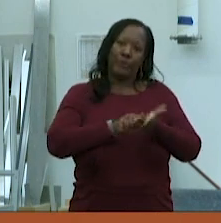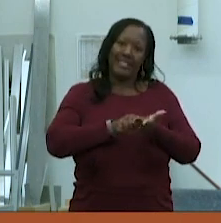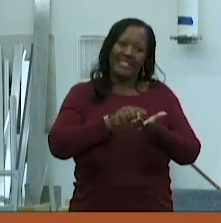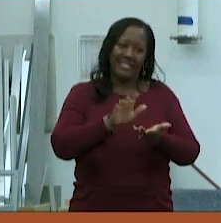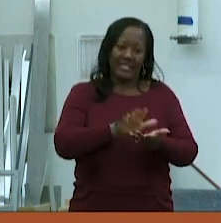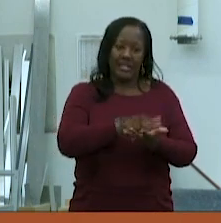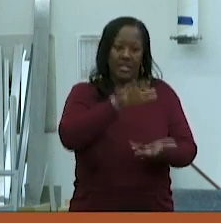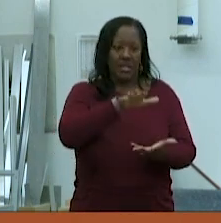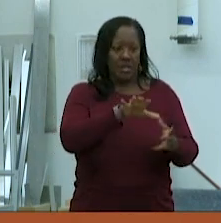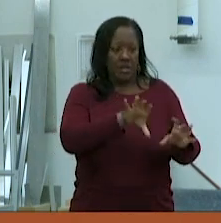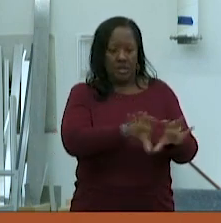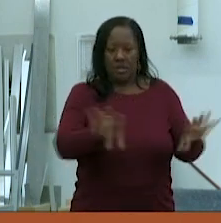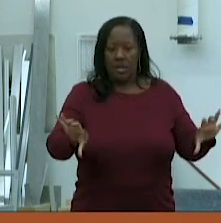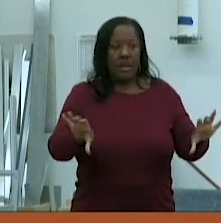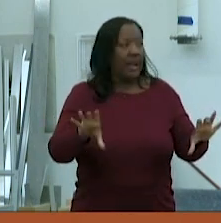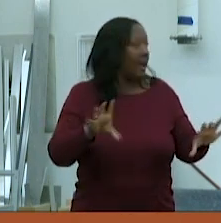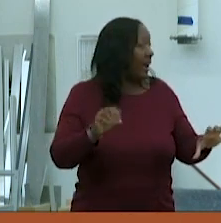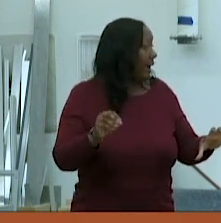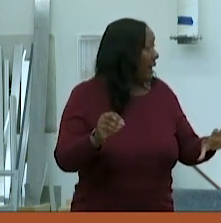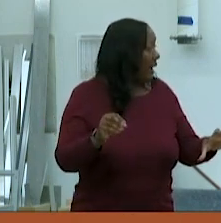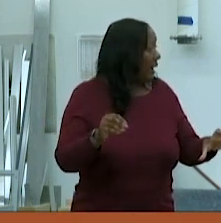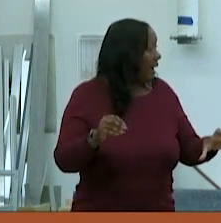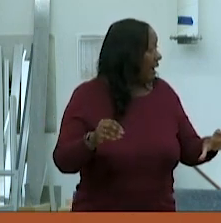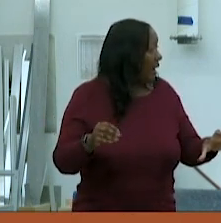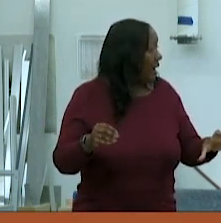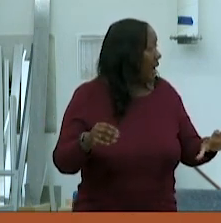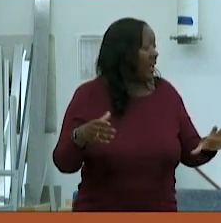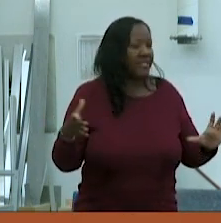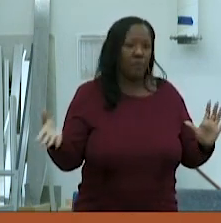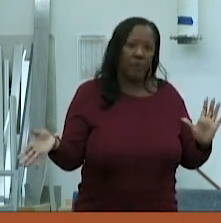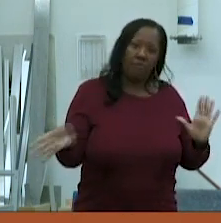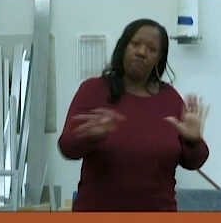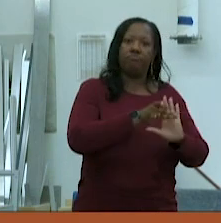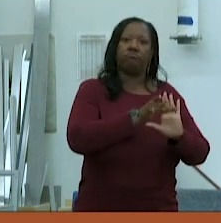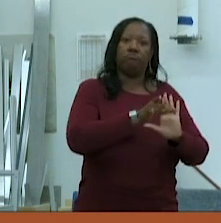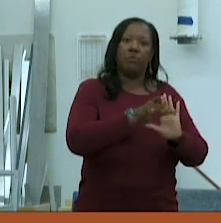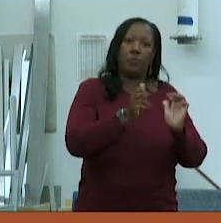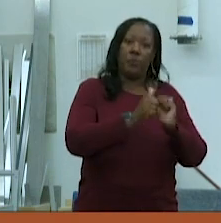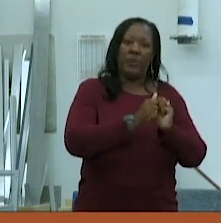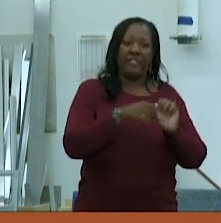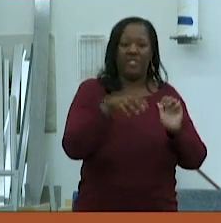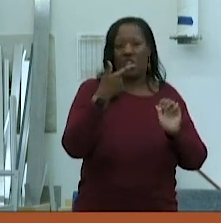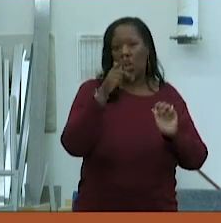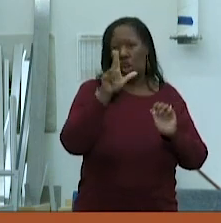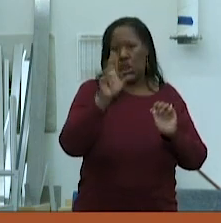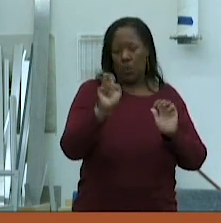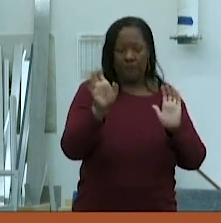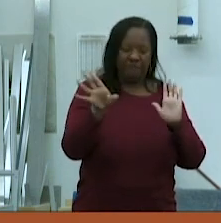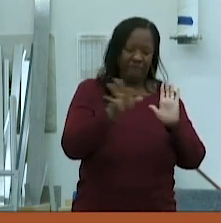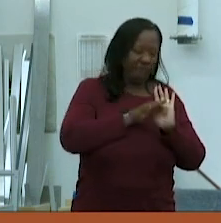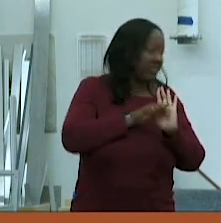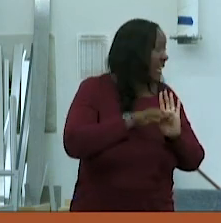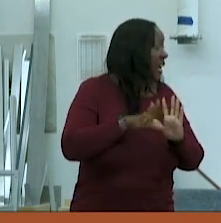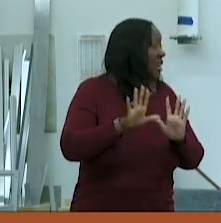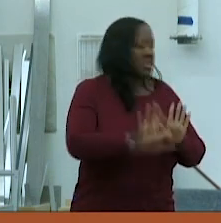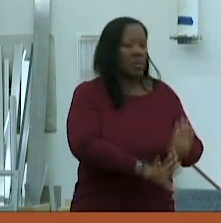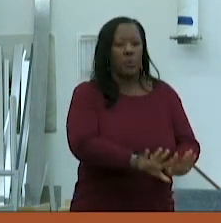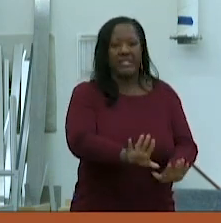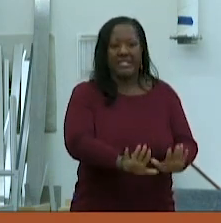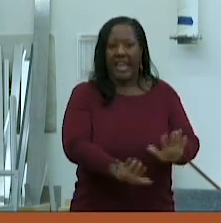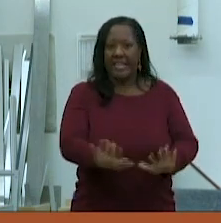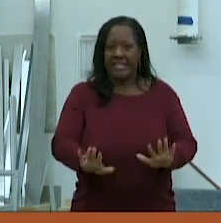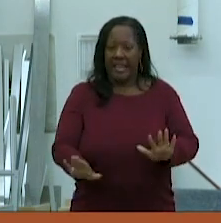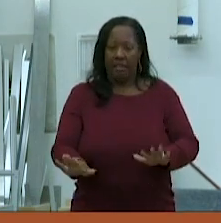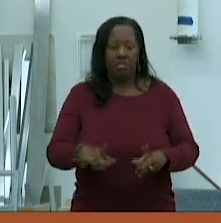with epoxy, a glue, basically super glue, to make it hard. So this gives you a nice tactile of a mule